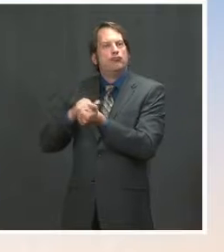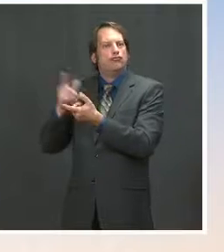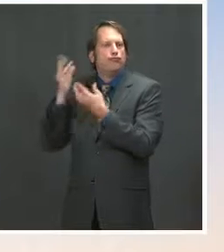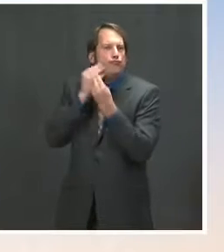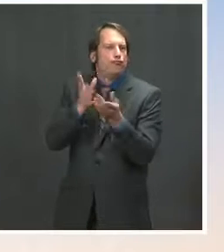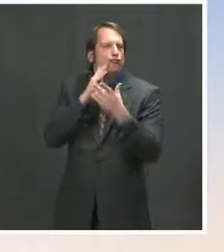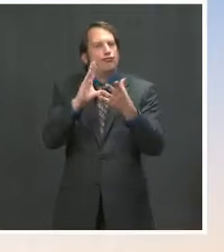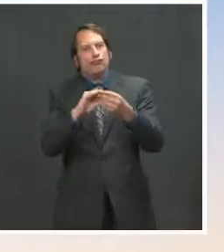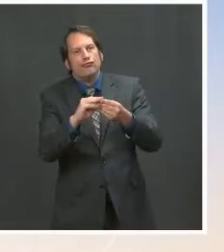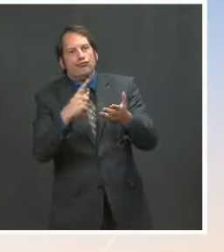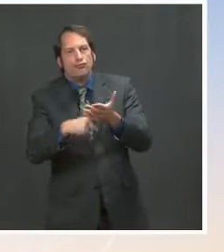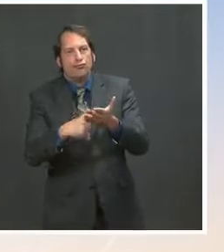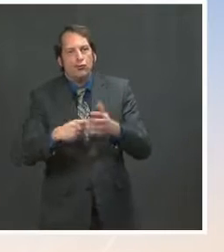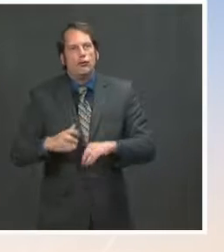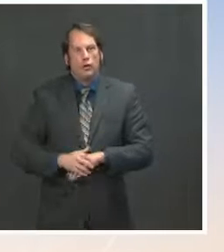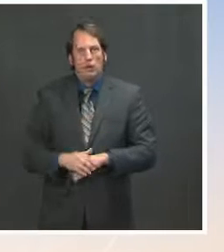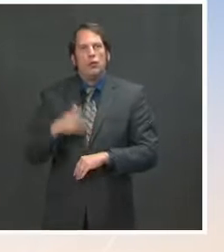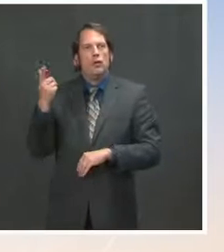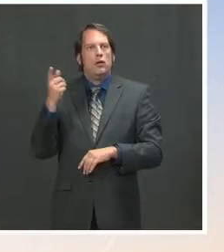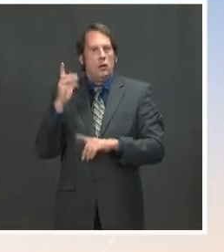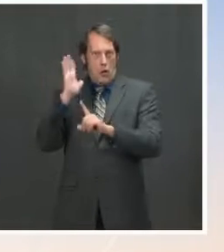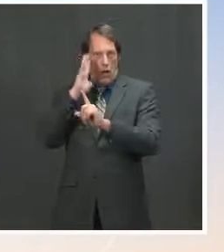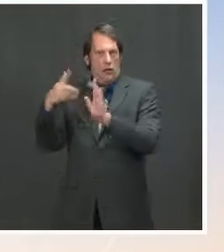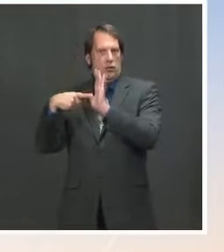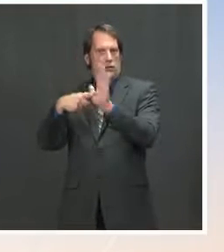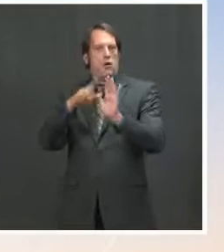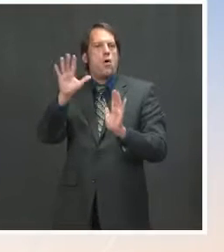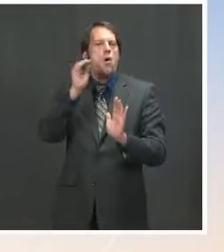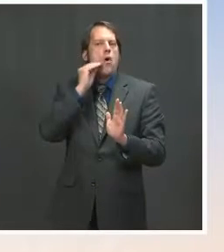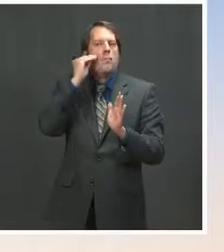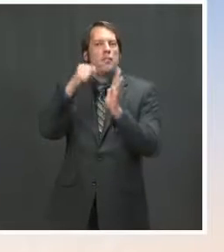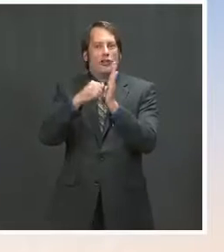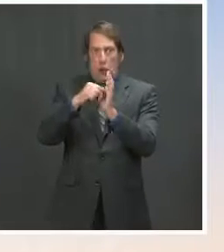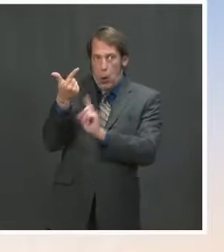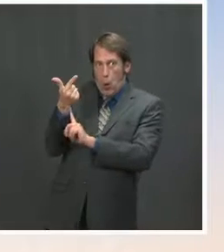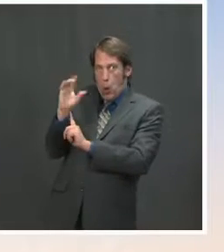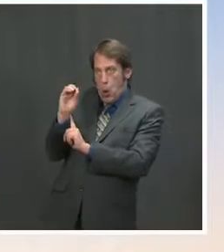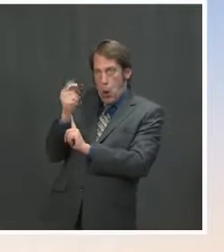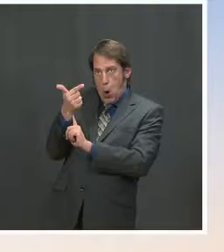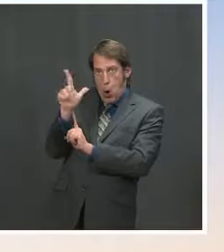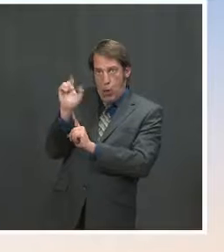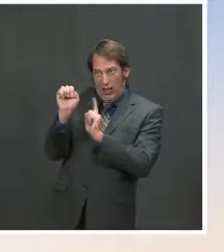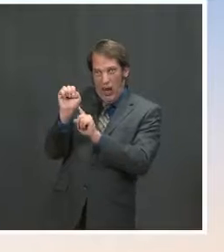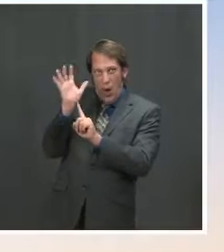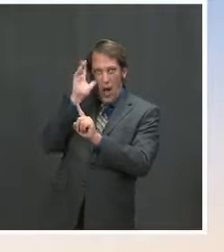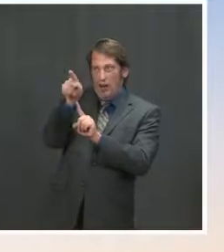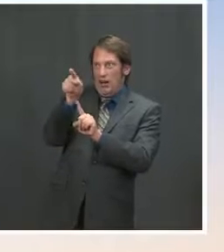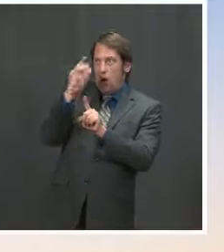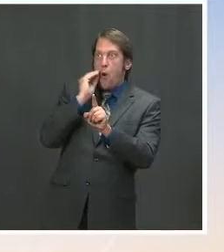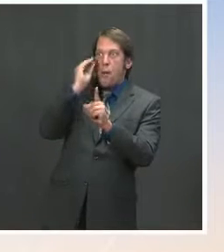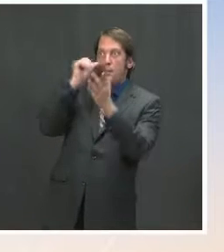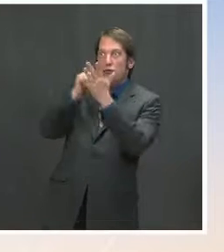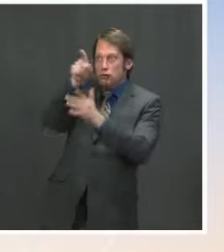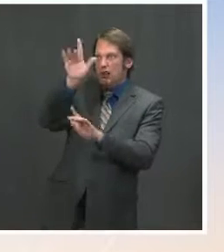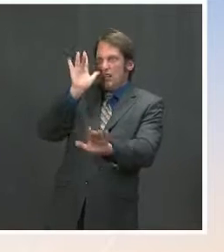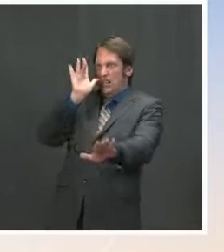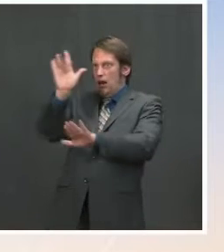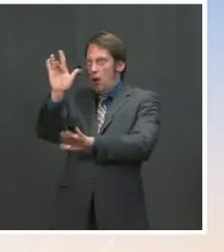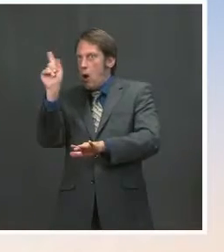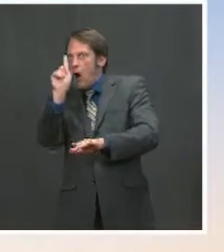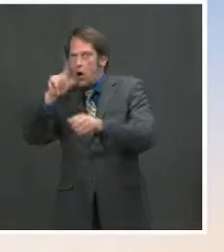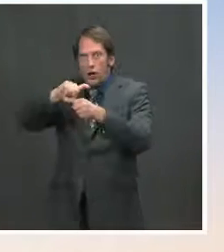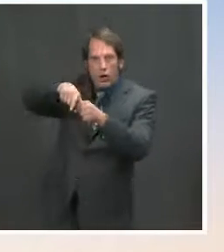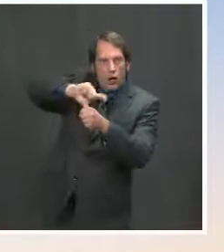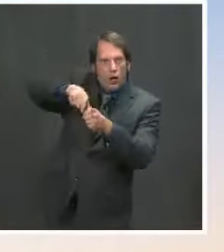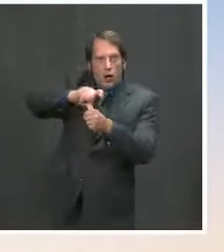a location near them, and there are notifications from Facebook and Twitter, as well as even a Snapchat message from